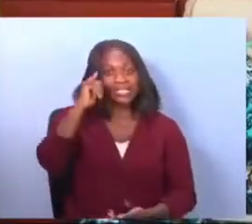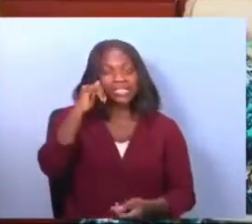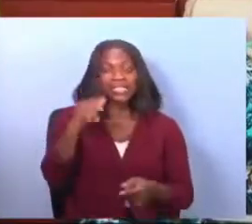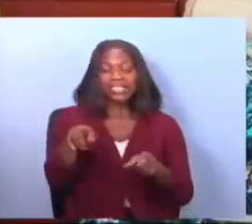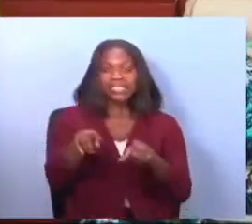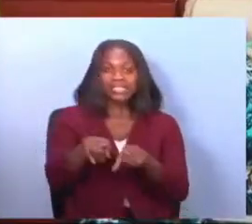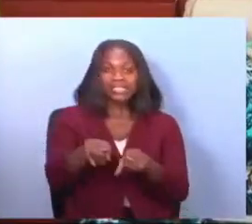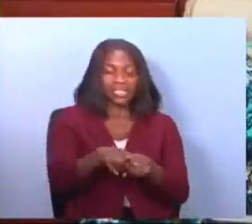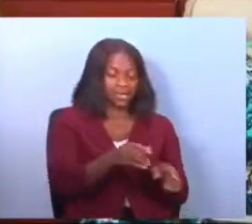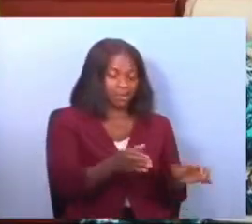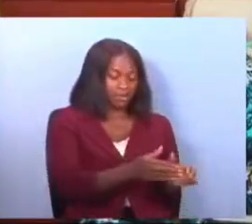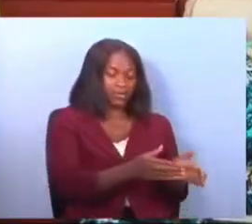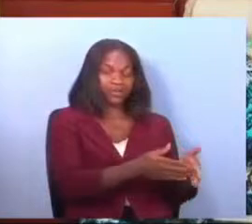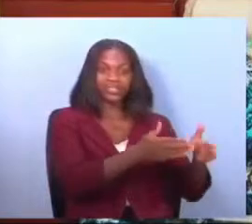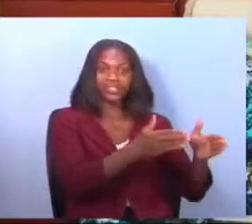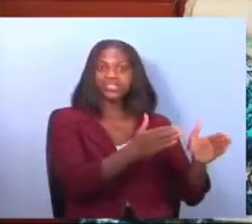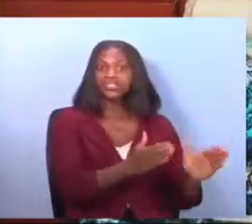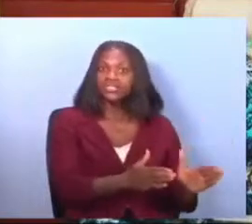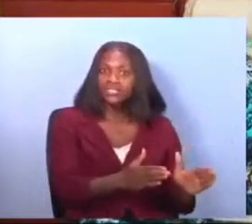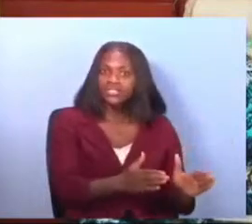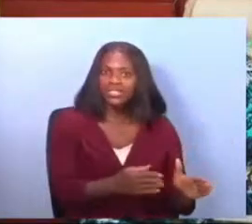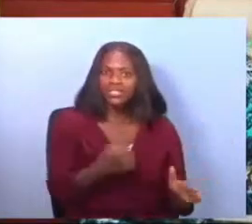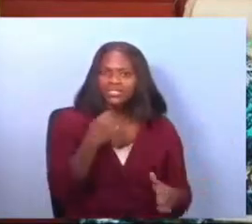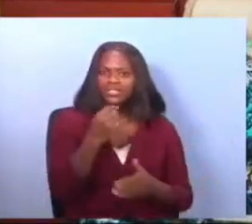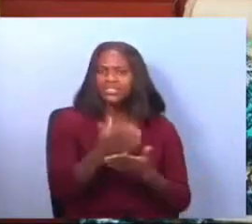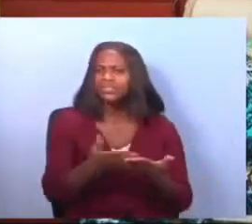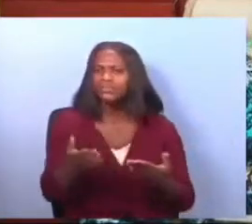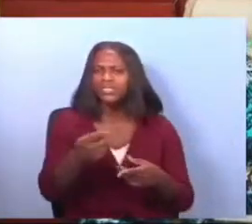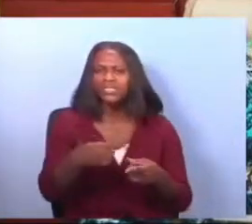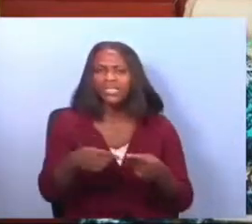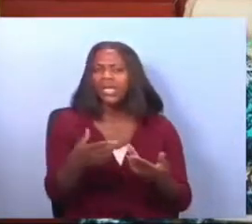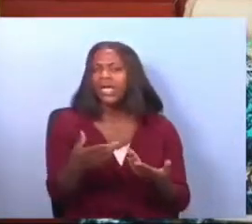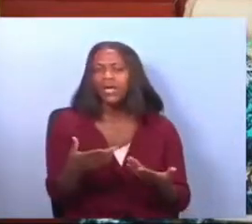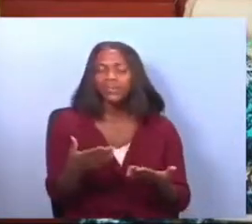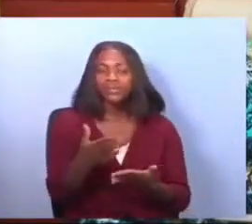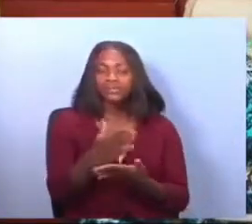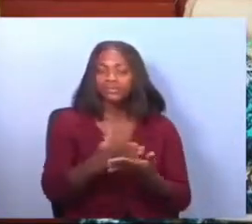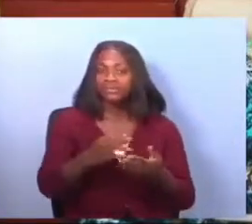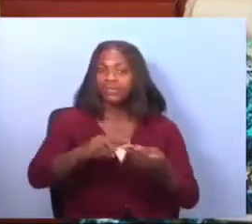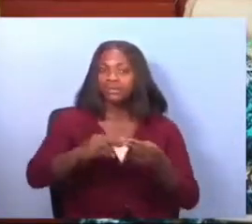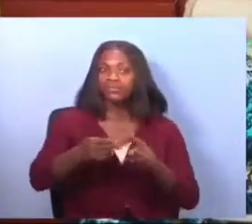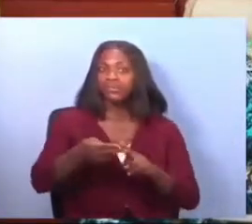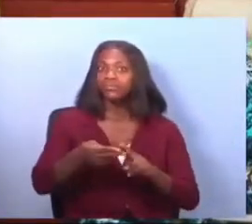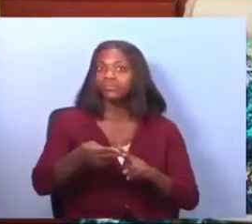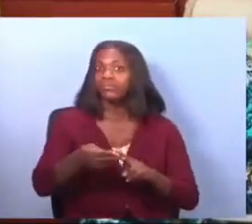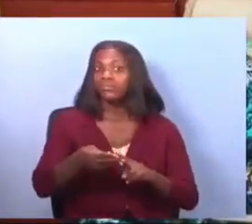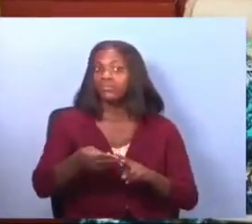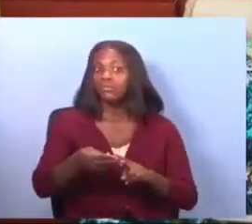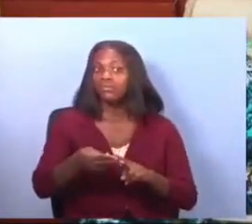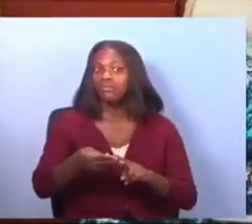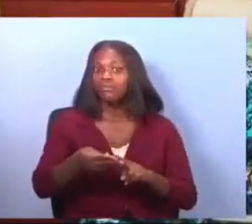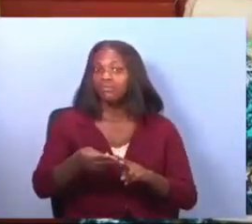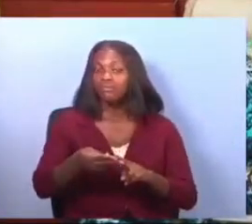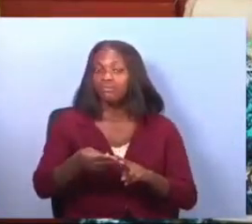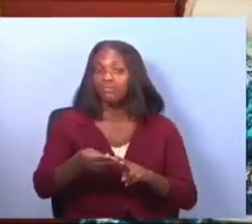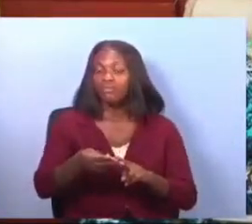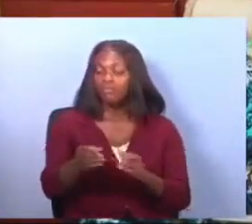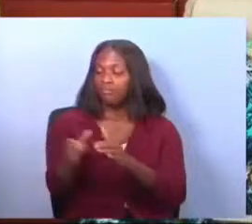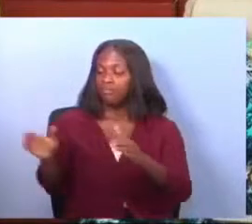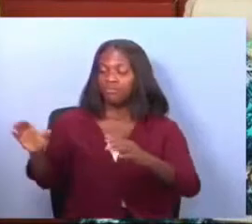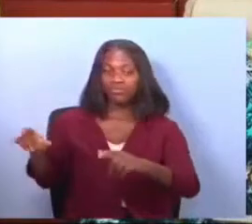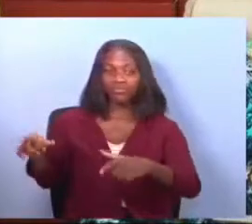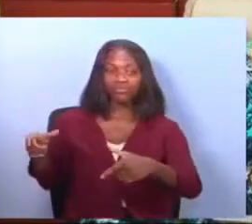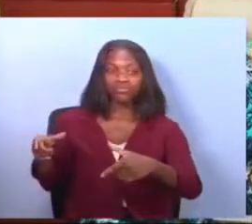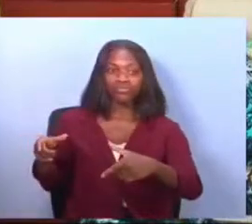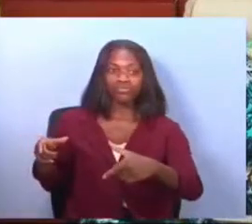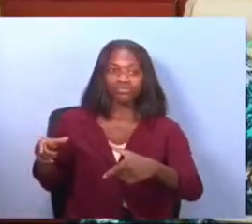had cause to make very profound statement about some number of the members of the majority side